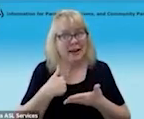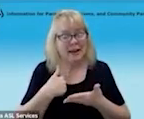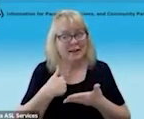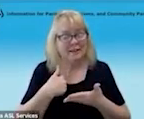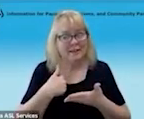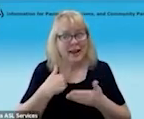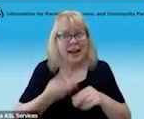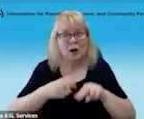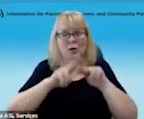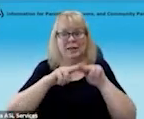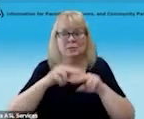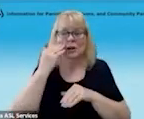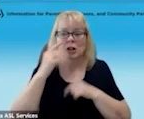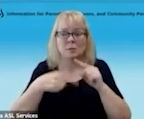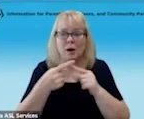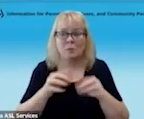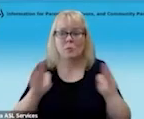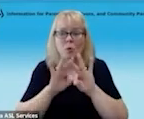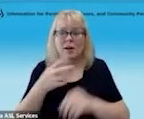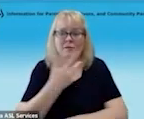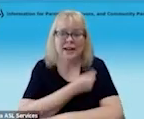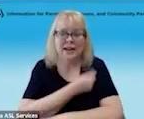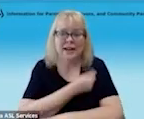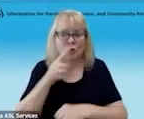And so here are some options: strongly agree,